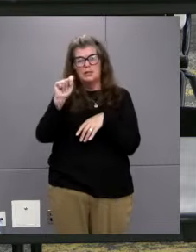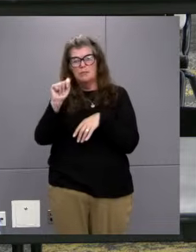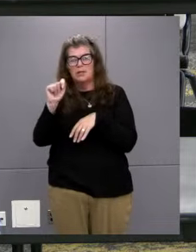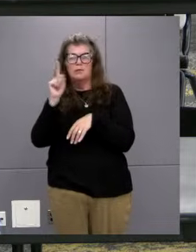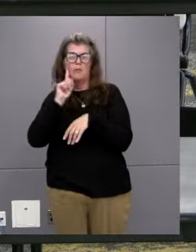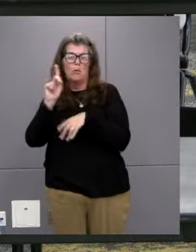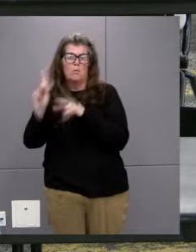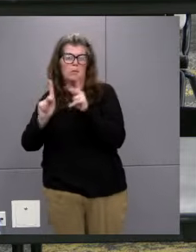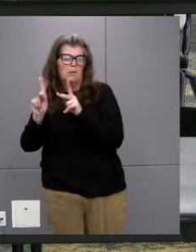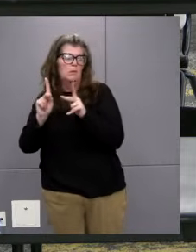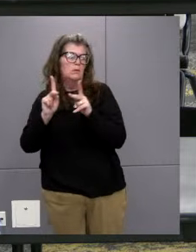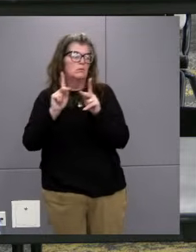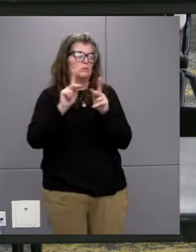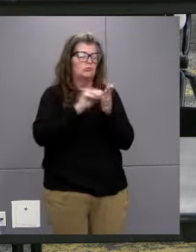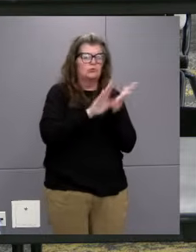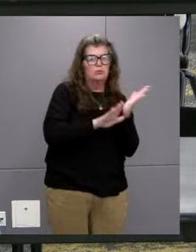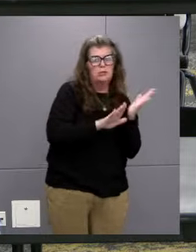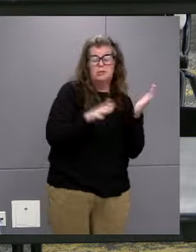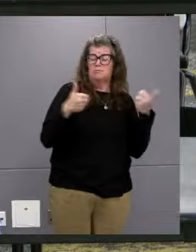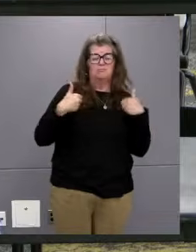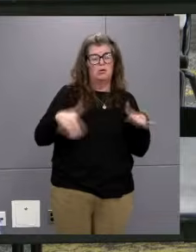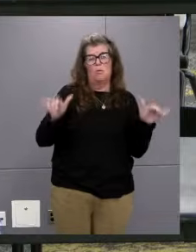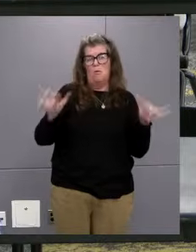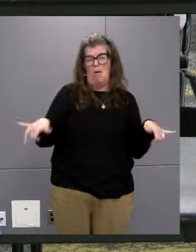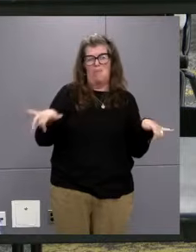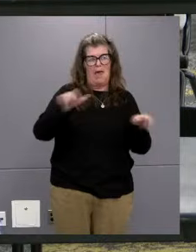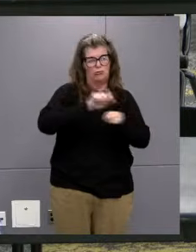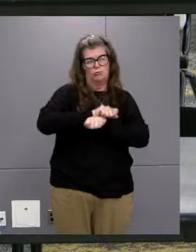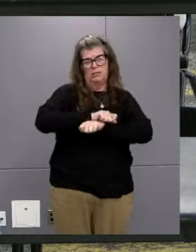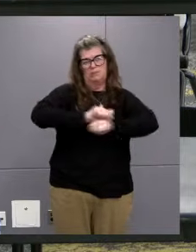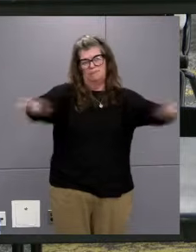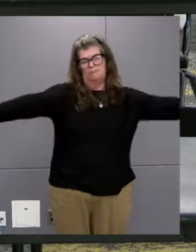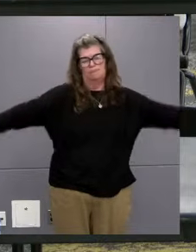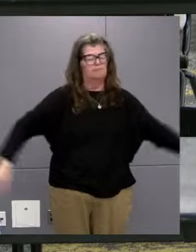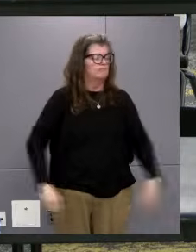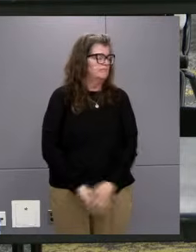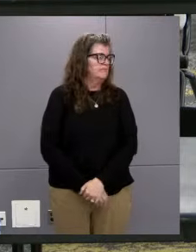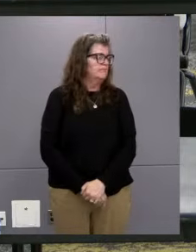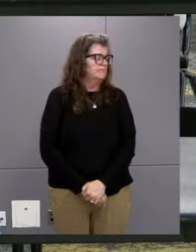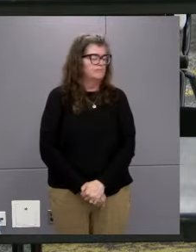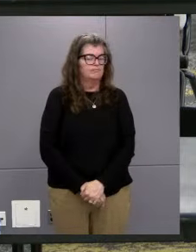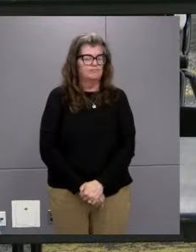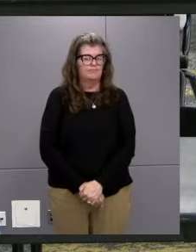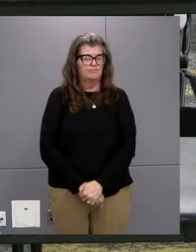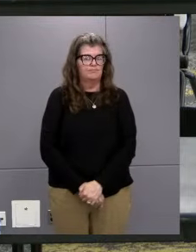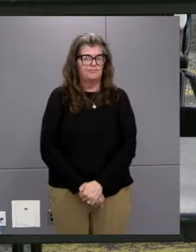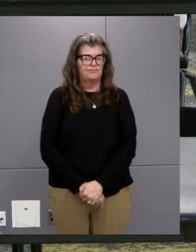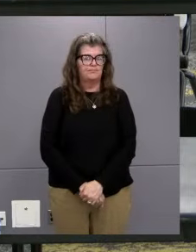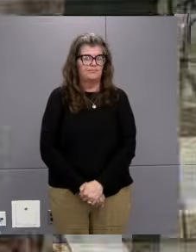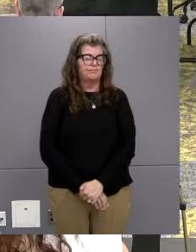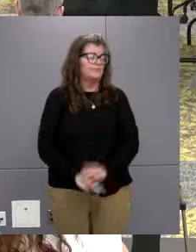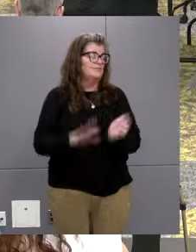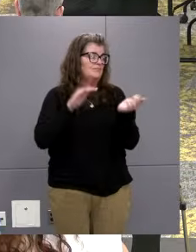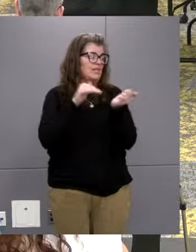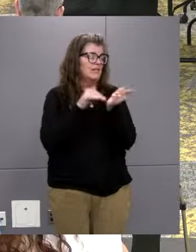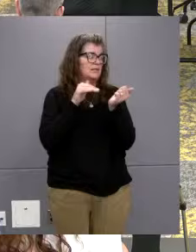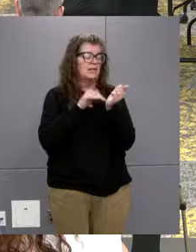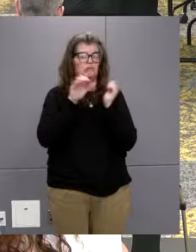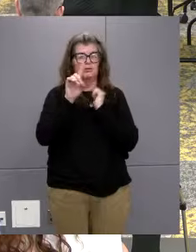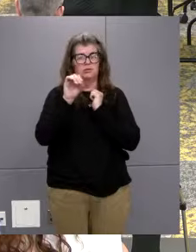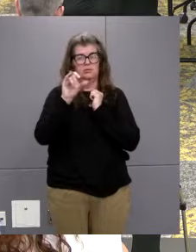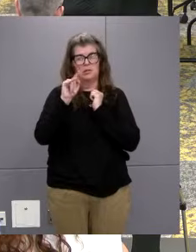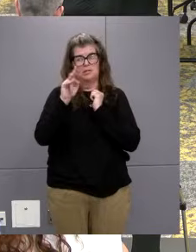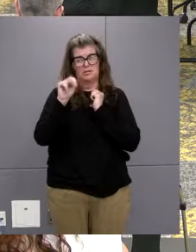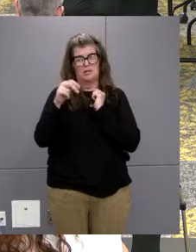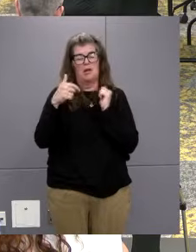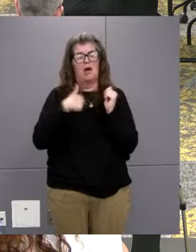whatever, and we just don't want that to happen across the board. Dr. Dotson, I would much prefer to have